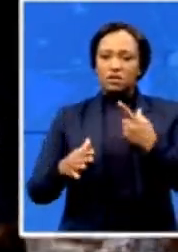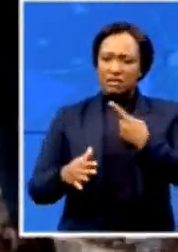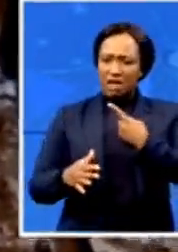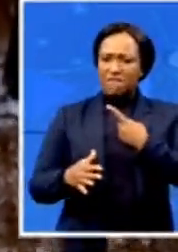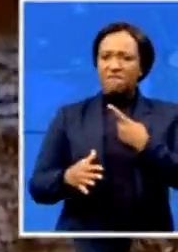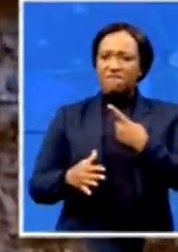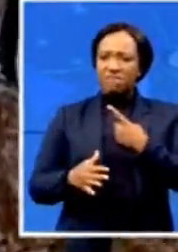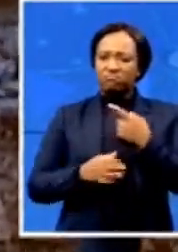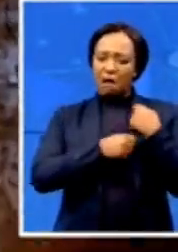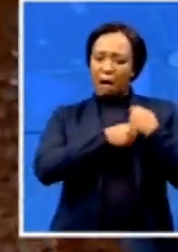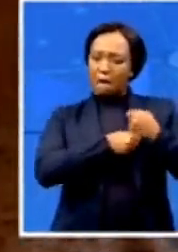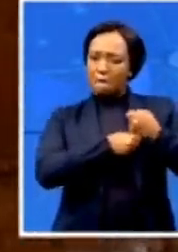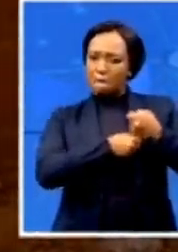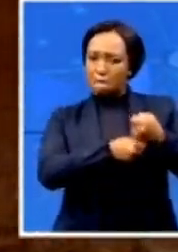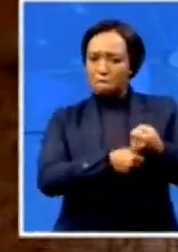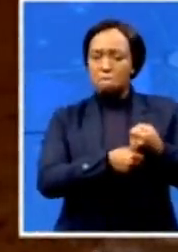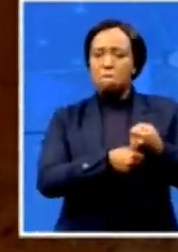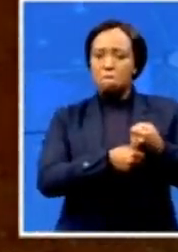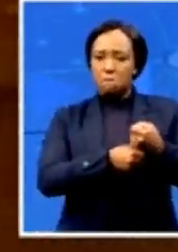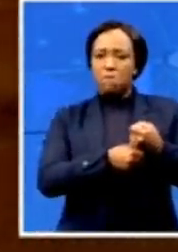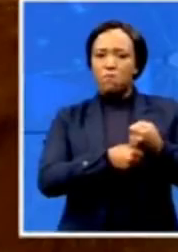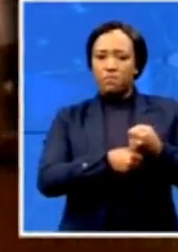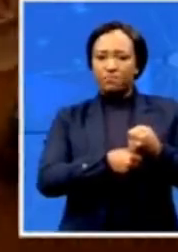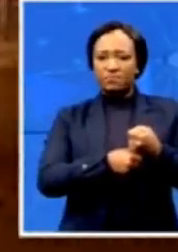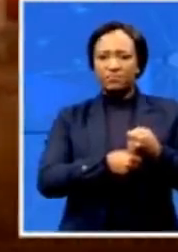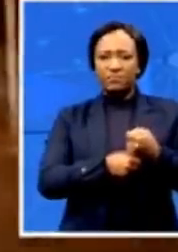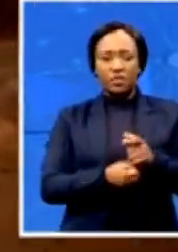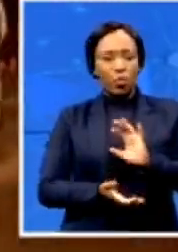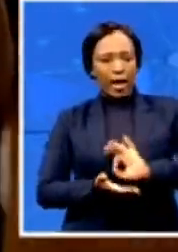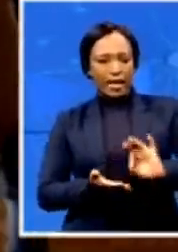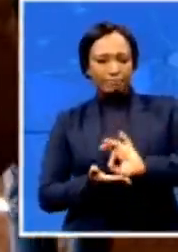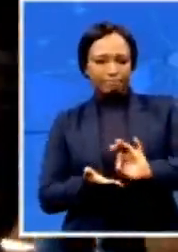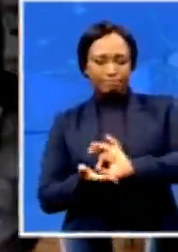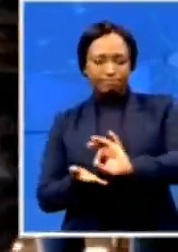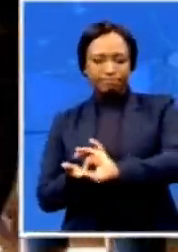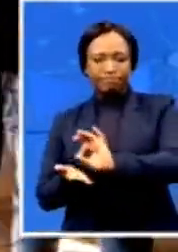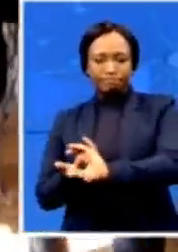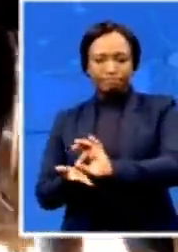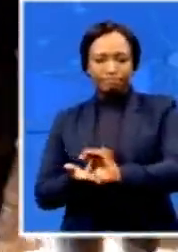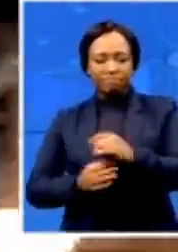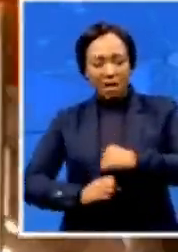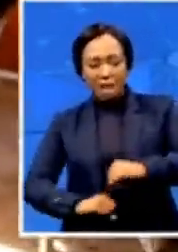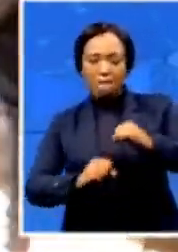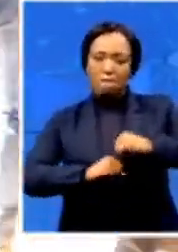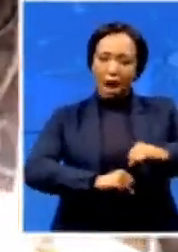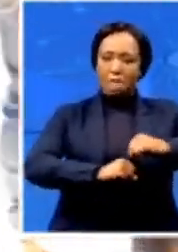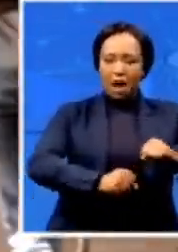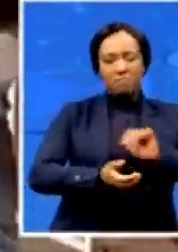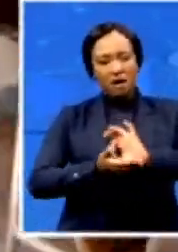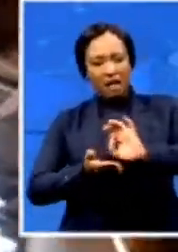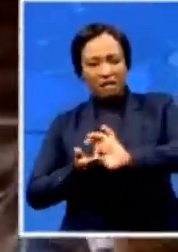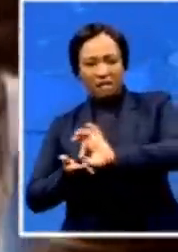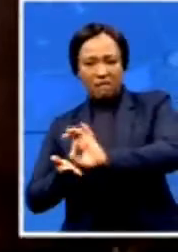to do a mop-up operations. The cleaning campaign has begun with the community